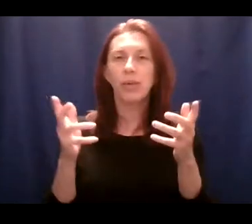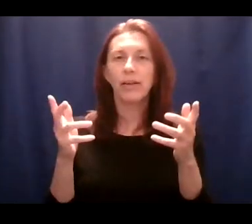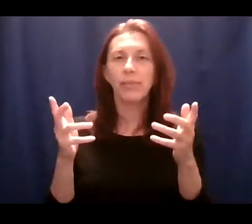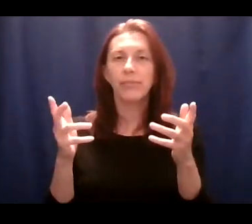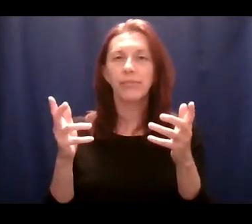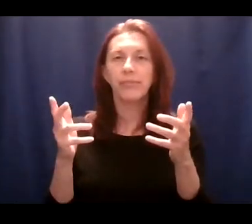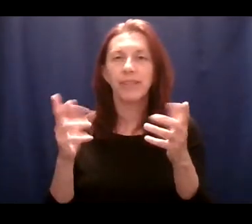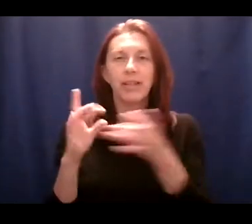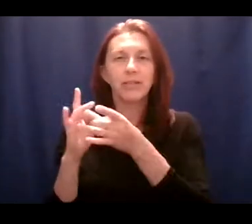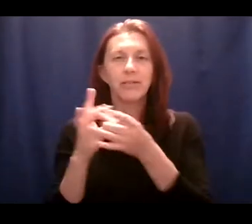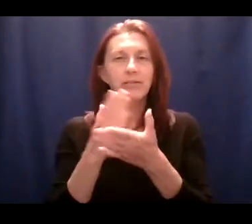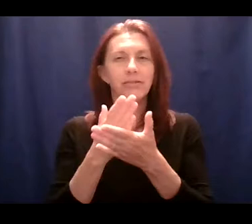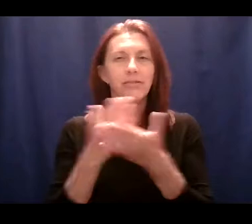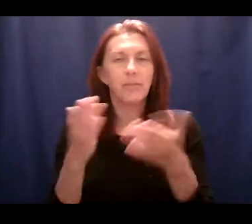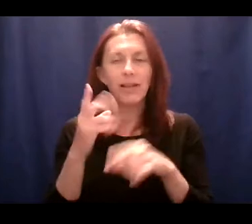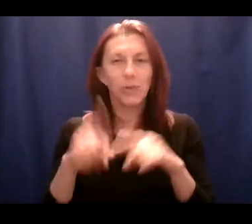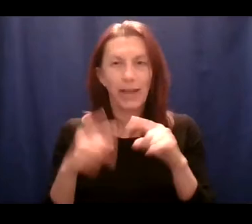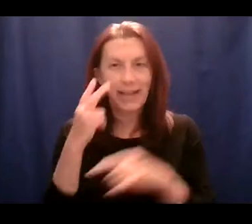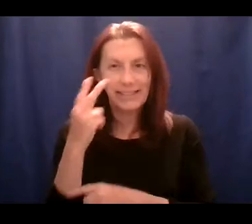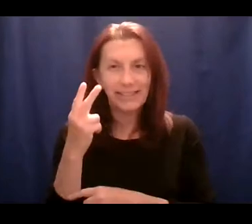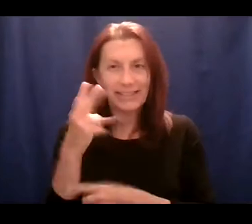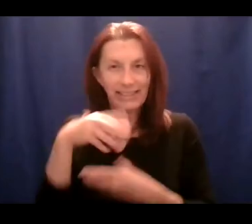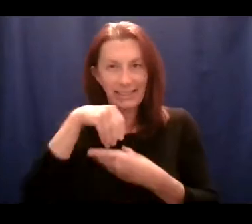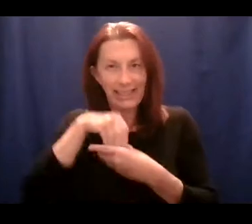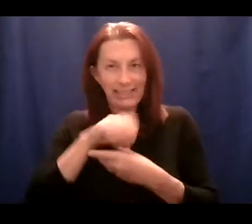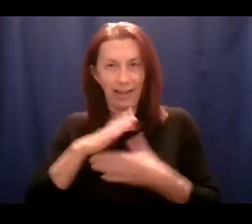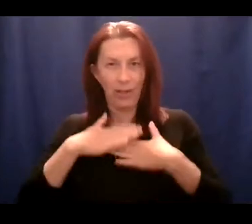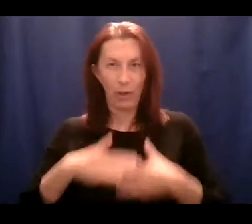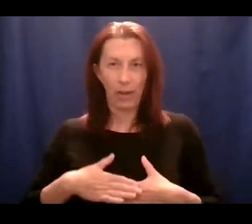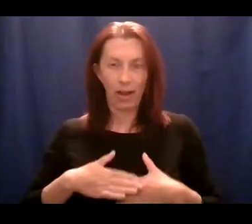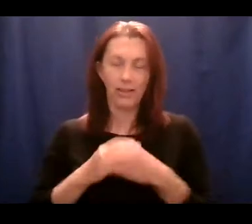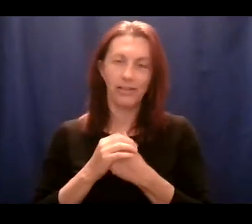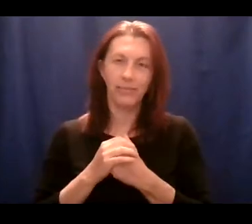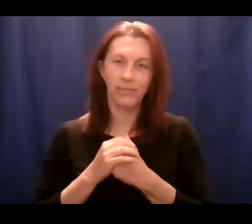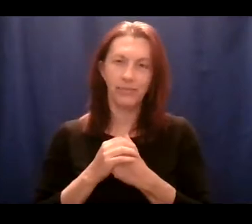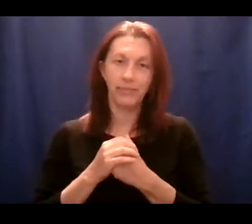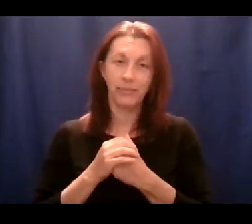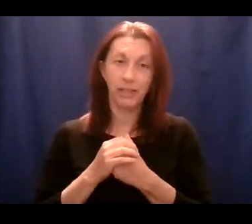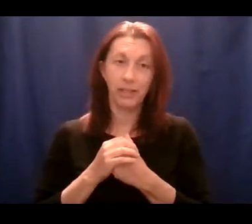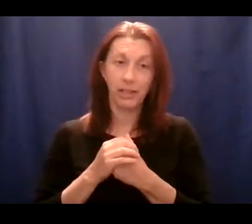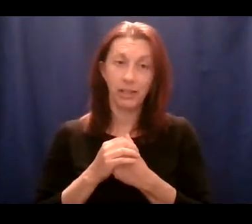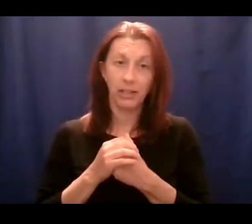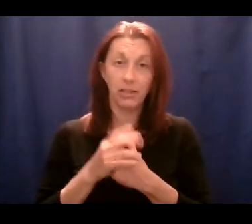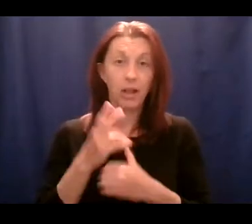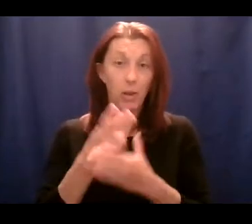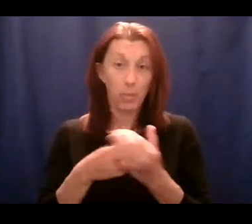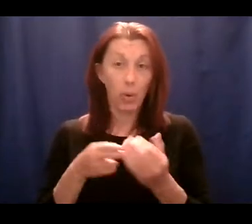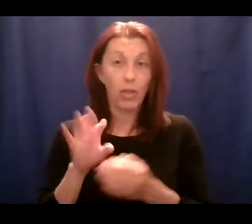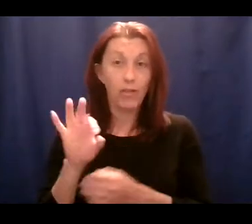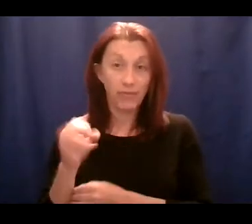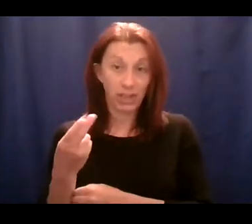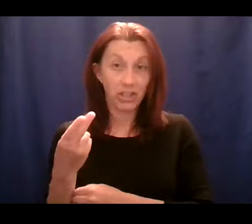we can't see. It has to do with something on the inside of their body. So they're both fish, but